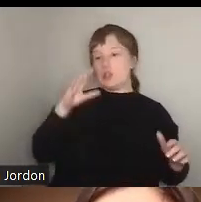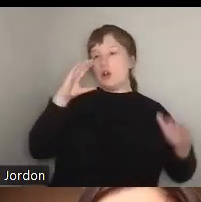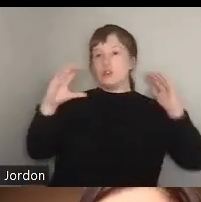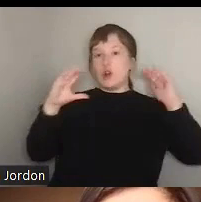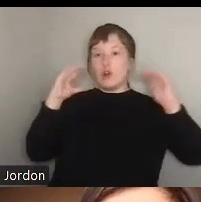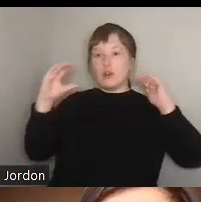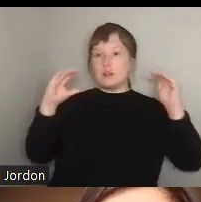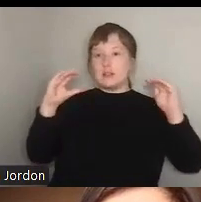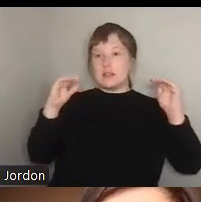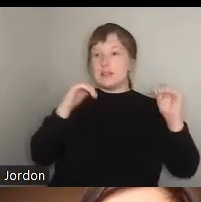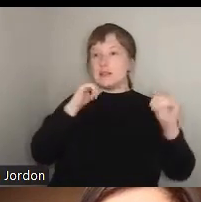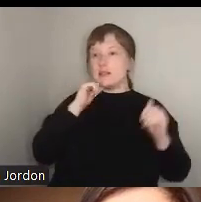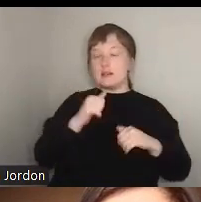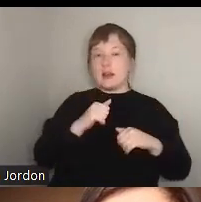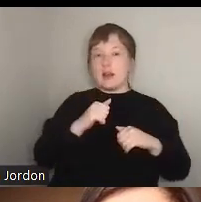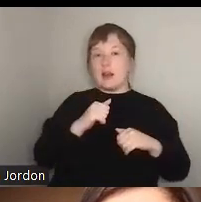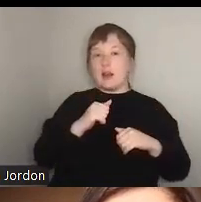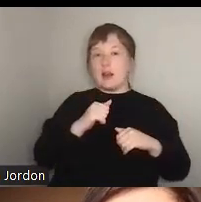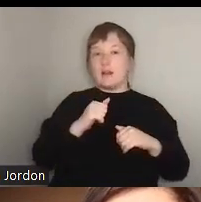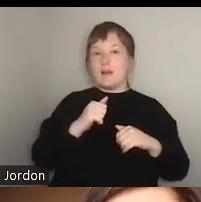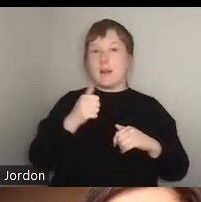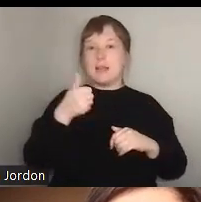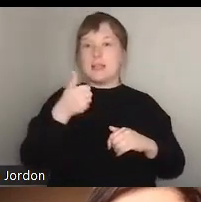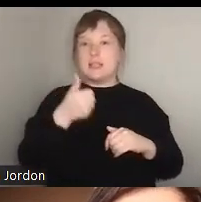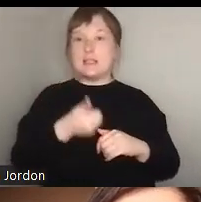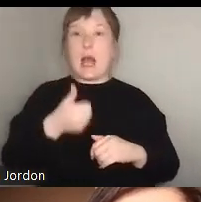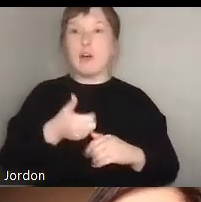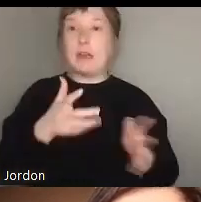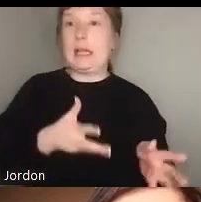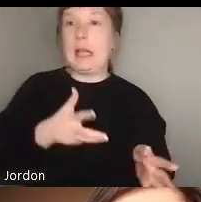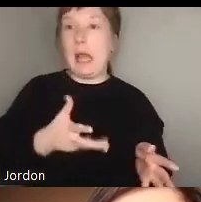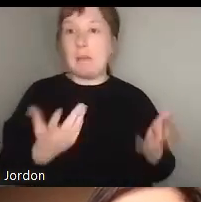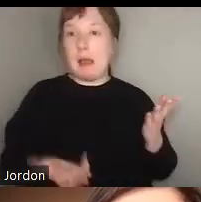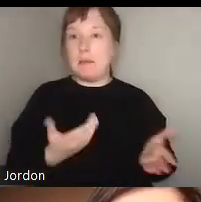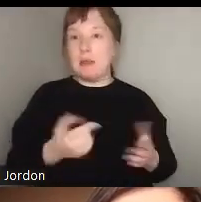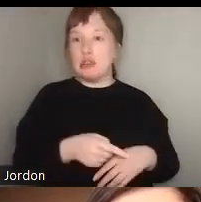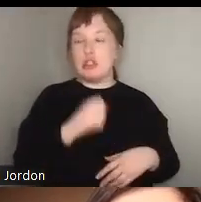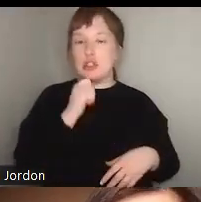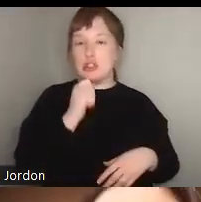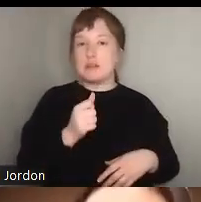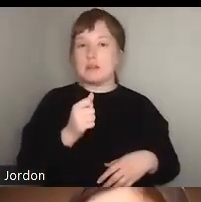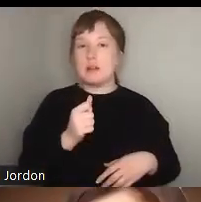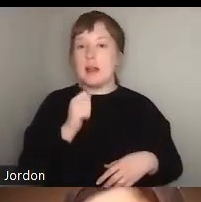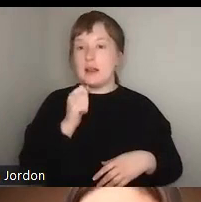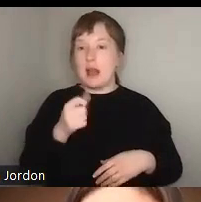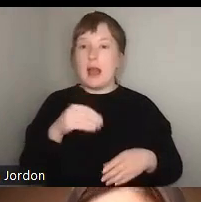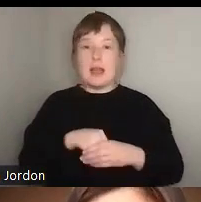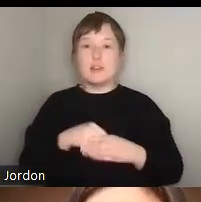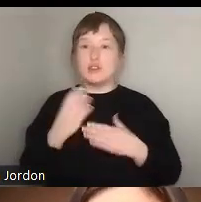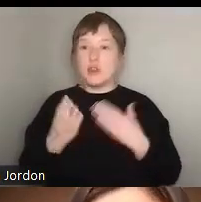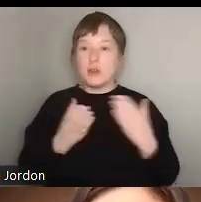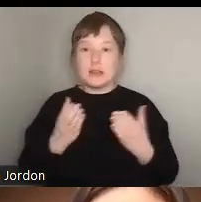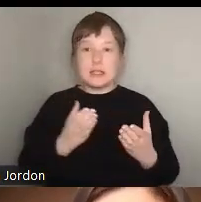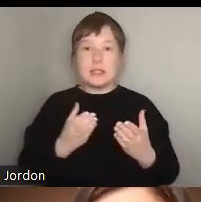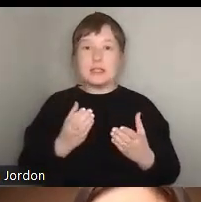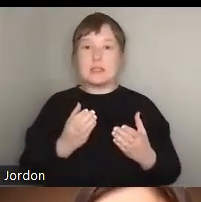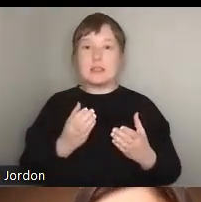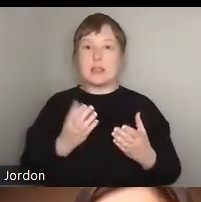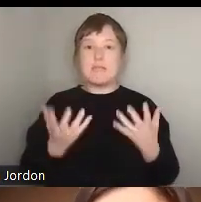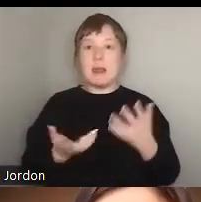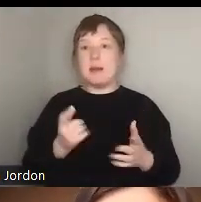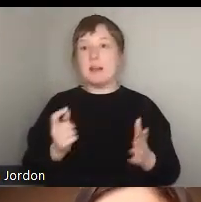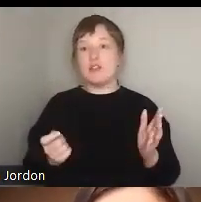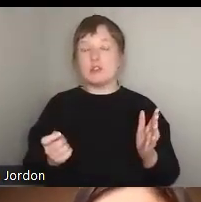is, even maybe self-neglect. I mean, perhaps she's just not enrolled in services, and this might